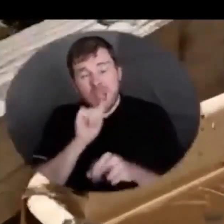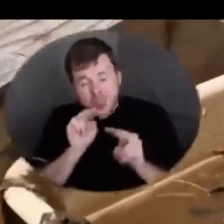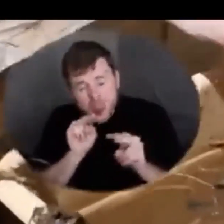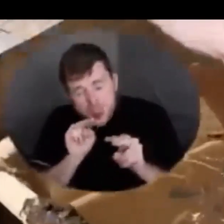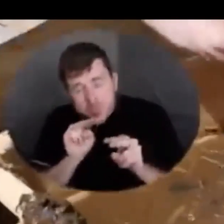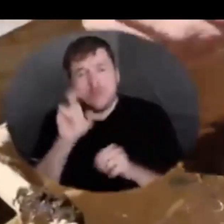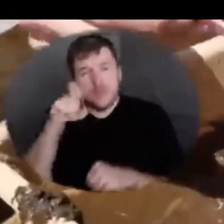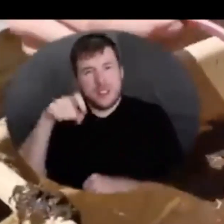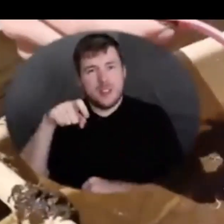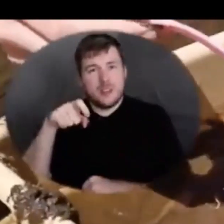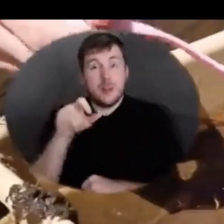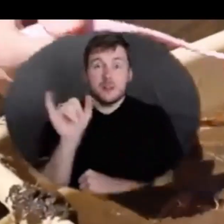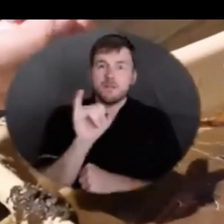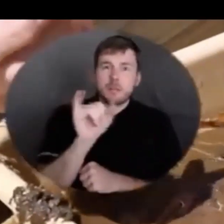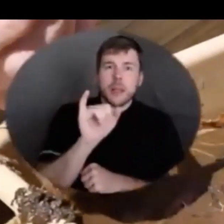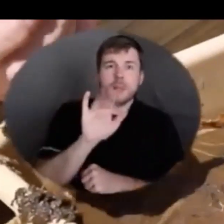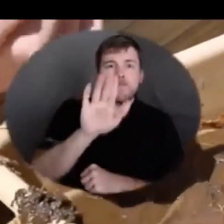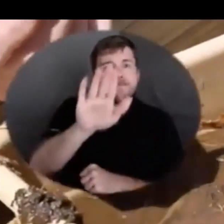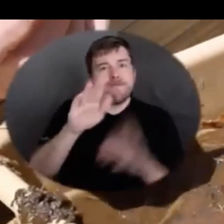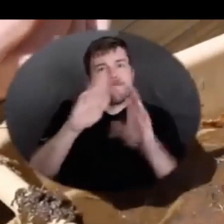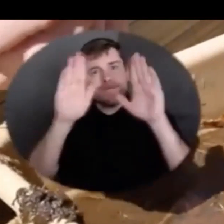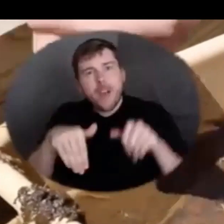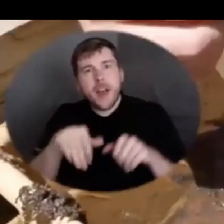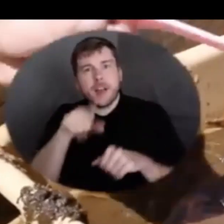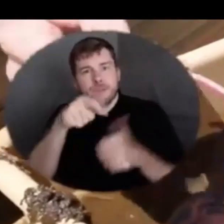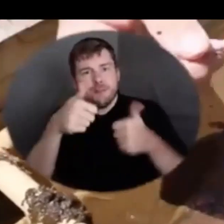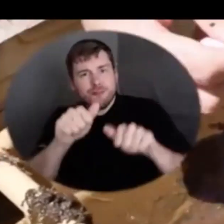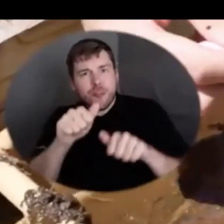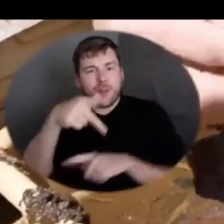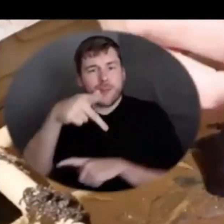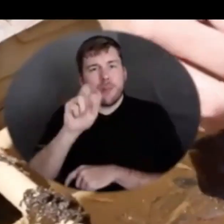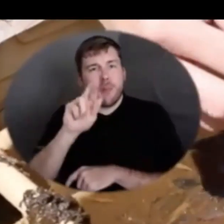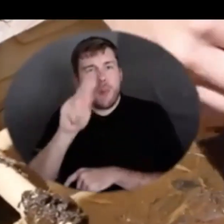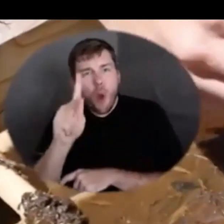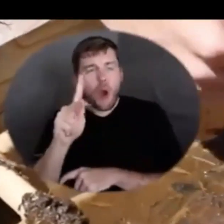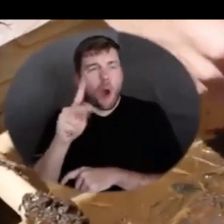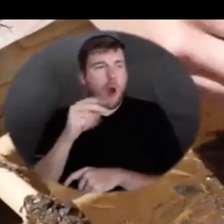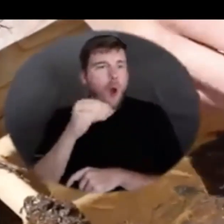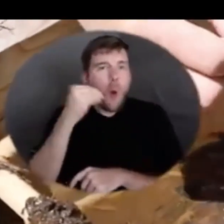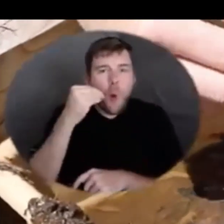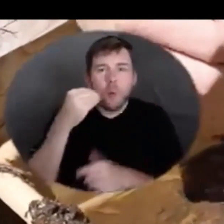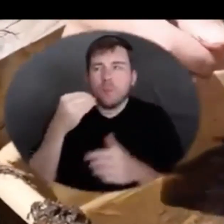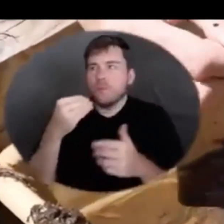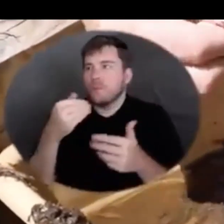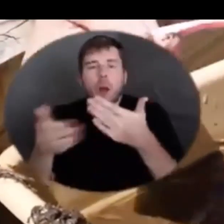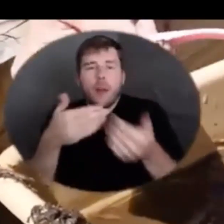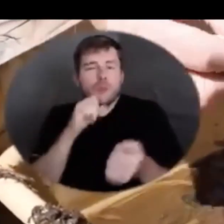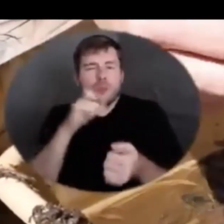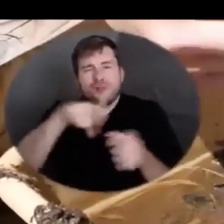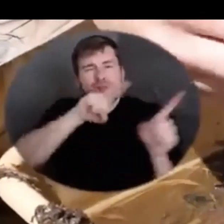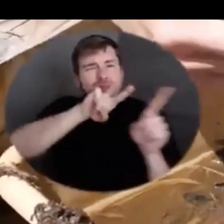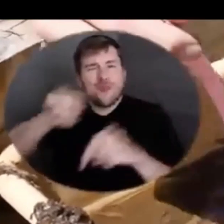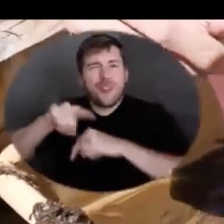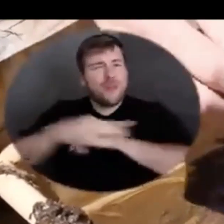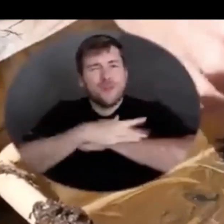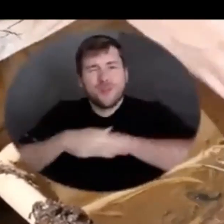patient with it and look around. And this is if like you tried in your backyard, in your local park. You don't have to be in a Wetlands Boardwalk in